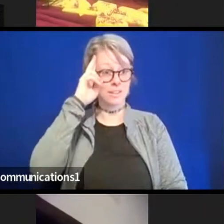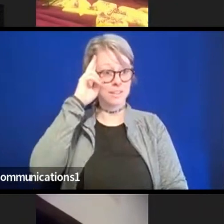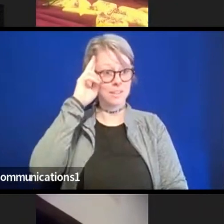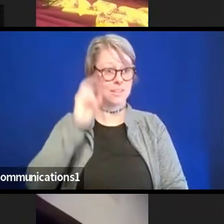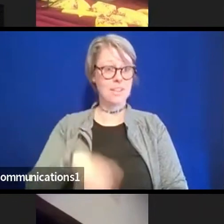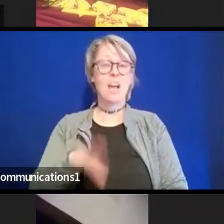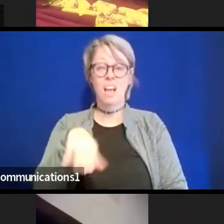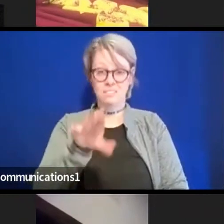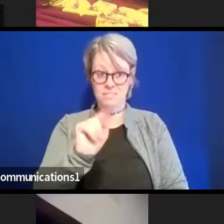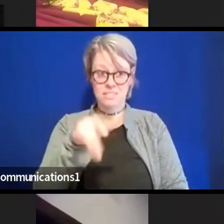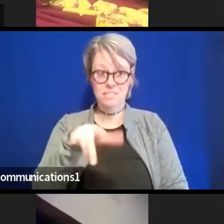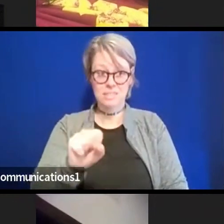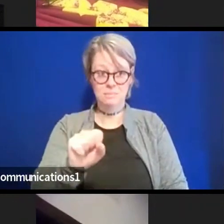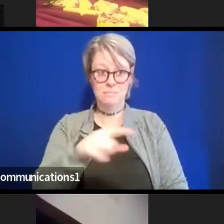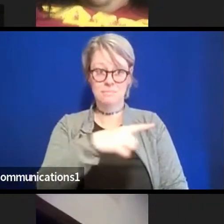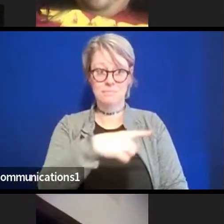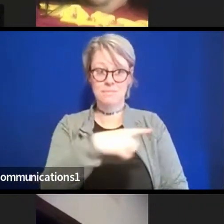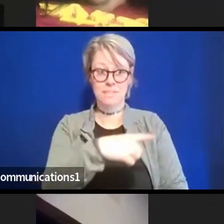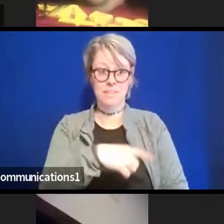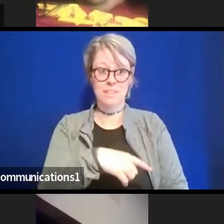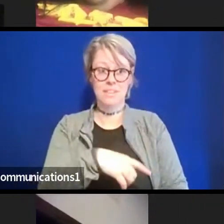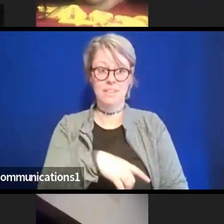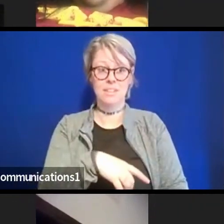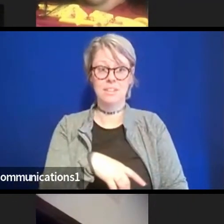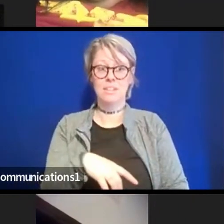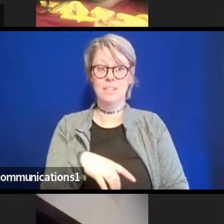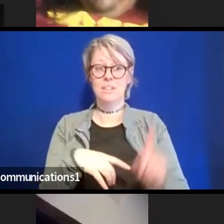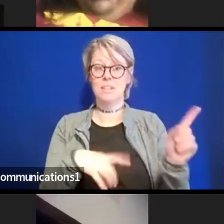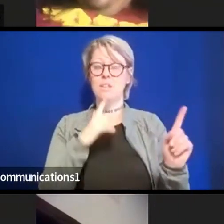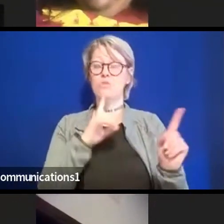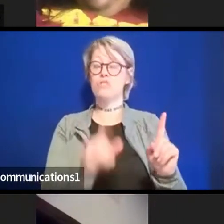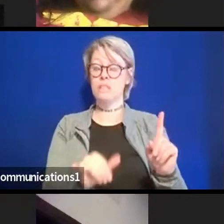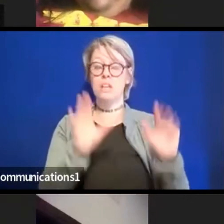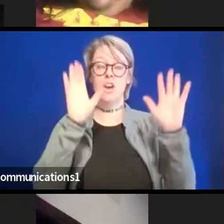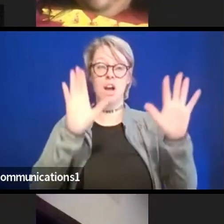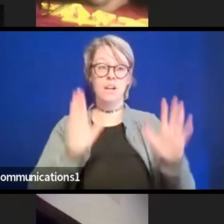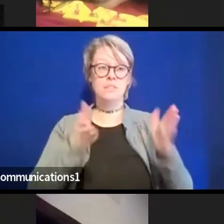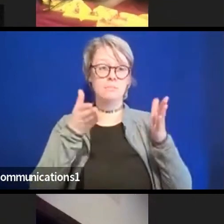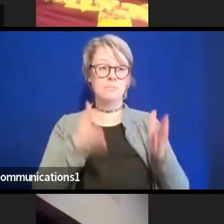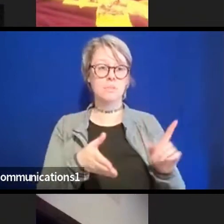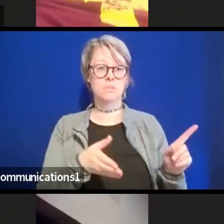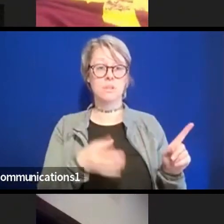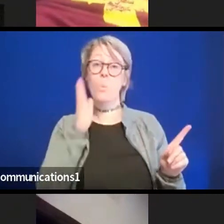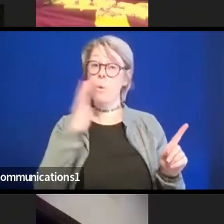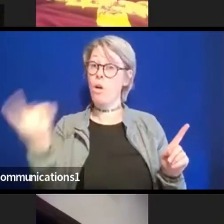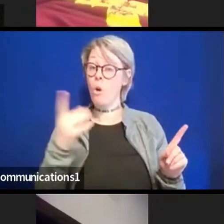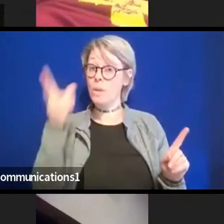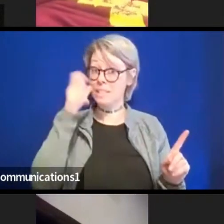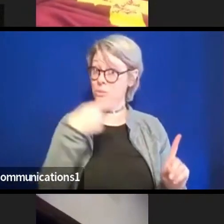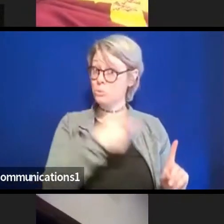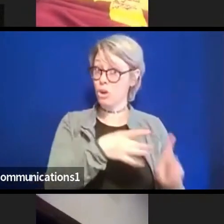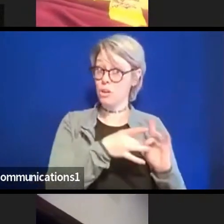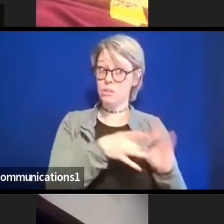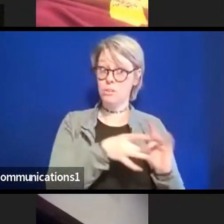tip because Patricia has a really special tip. They won't always listen to her either because